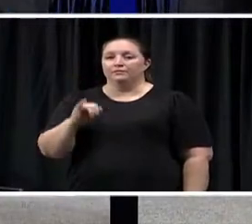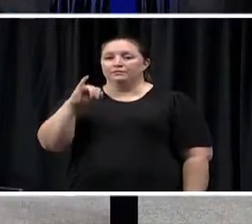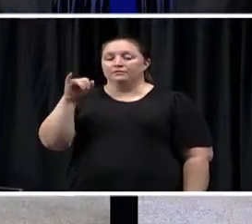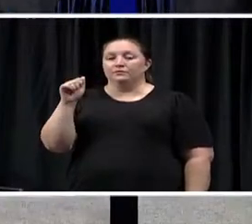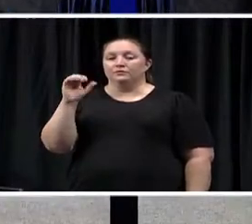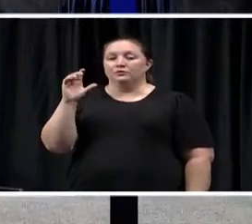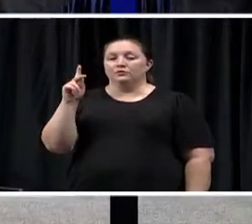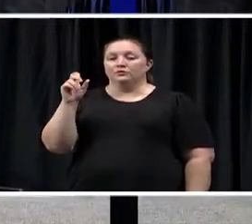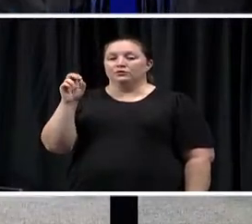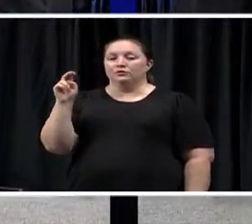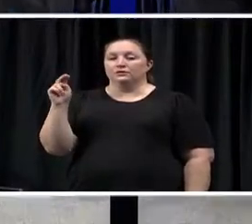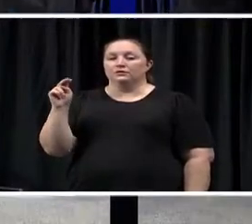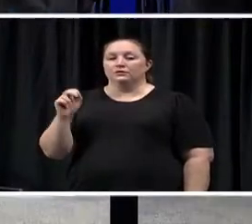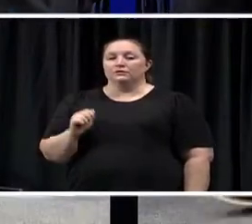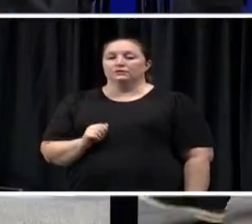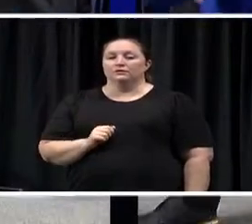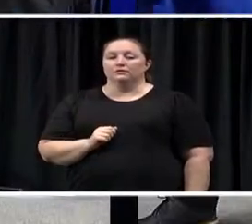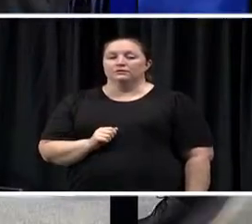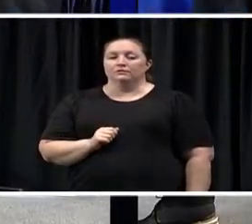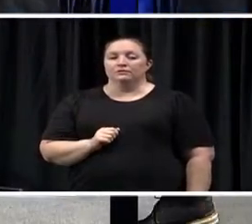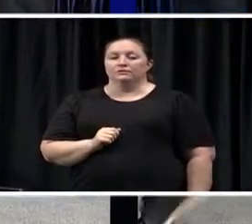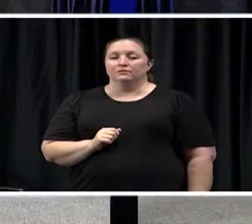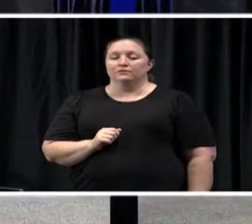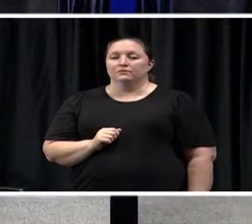Jackson Campbell Schmidt.